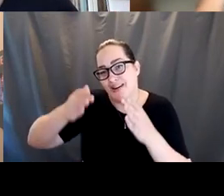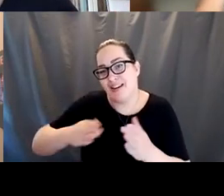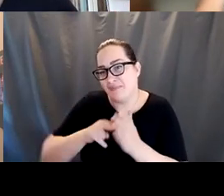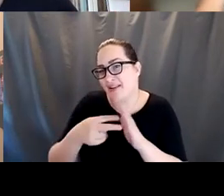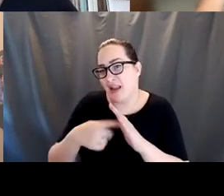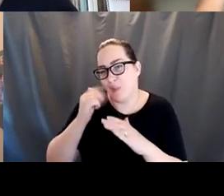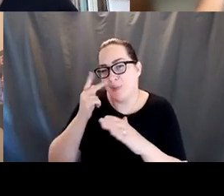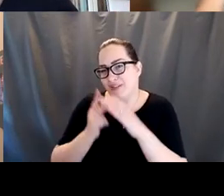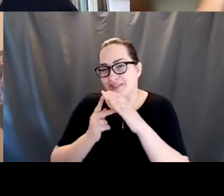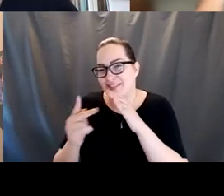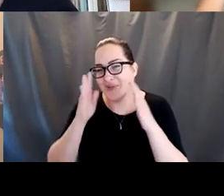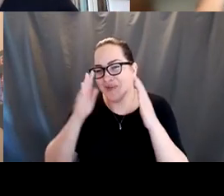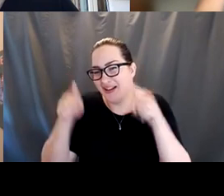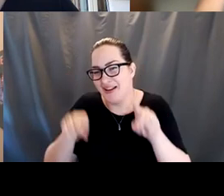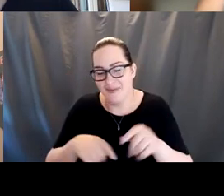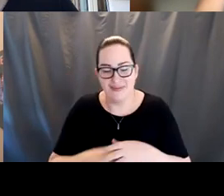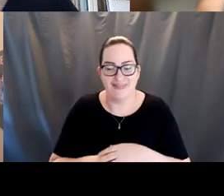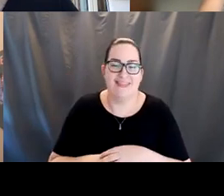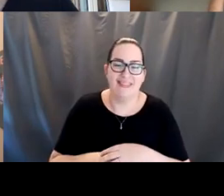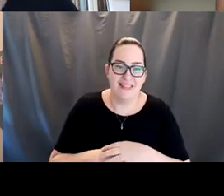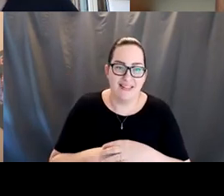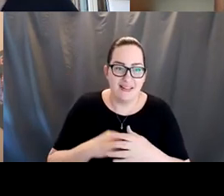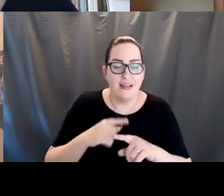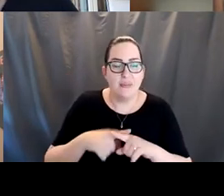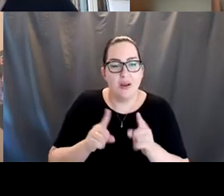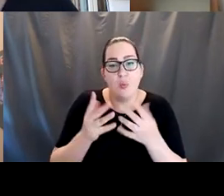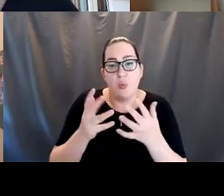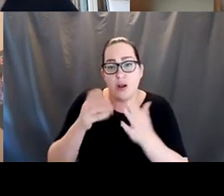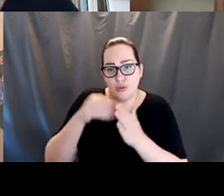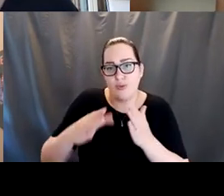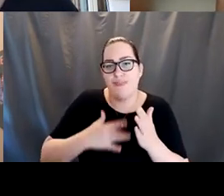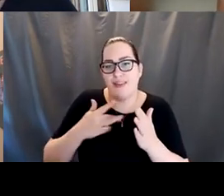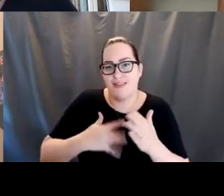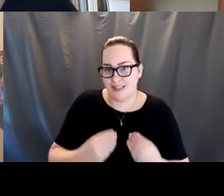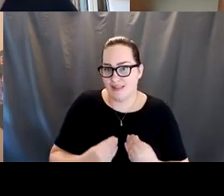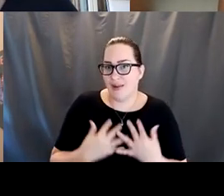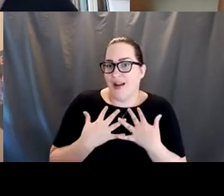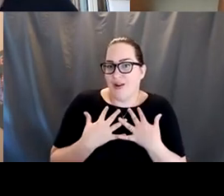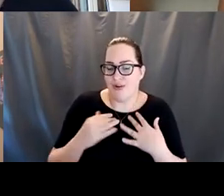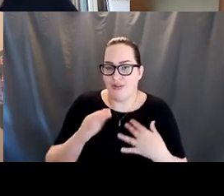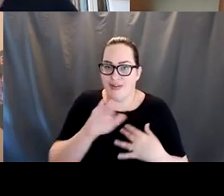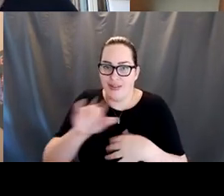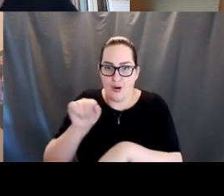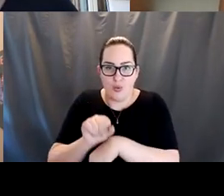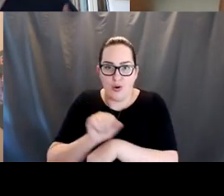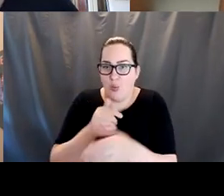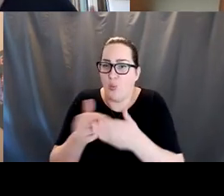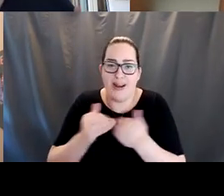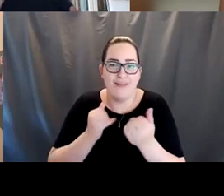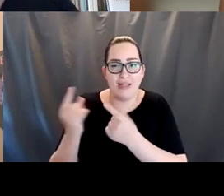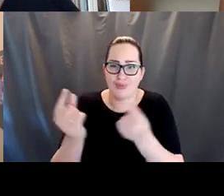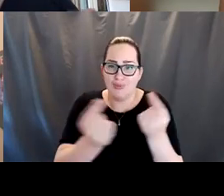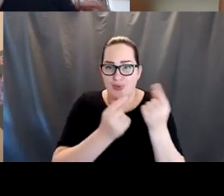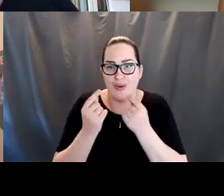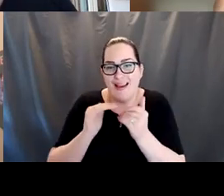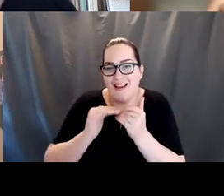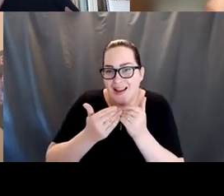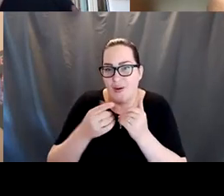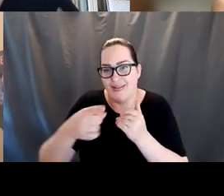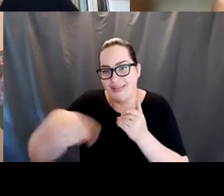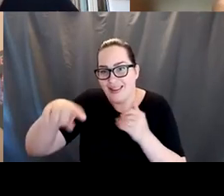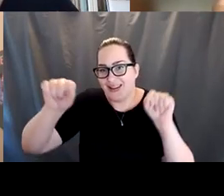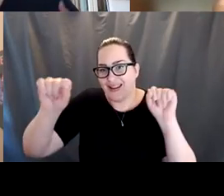feel like American education has also really failed, because critical thinking is not something that is considered essential